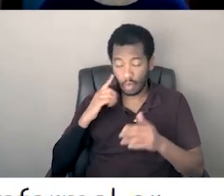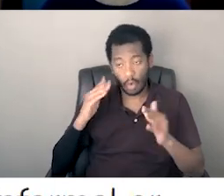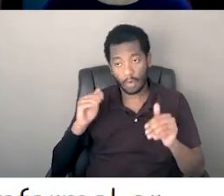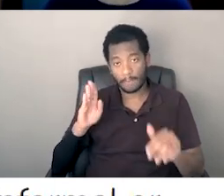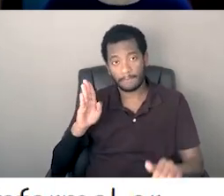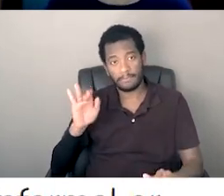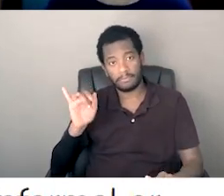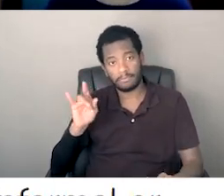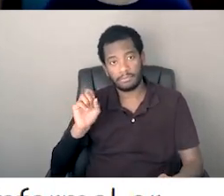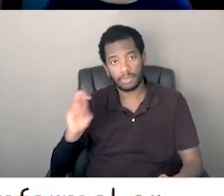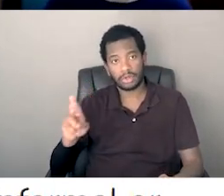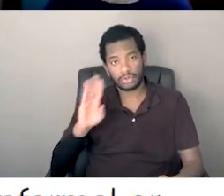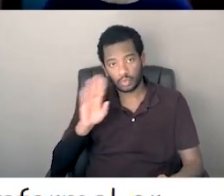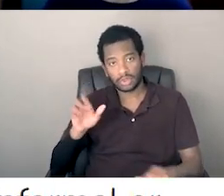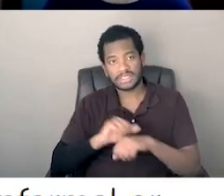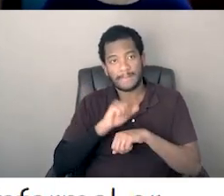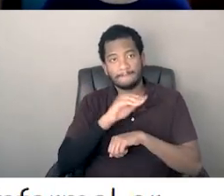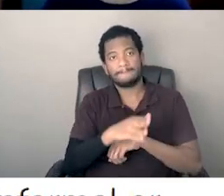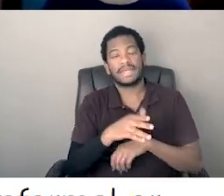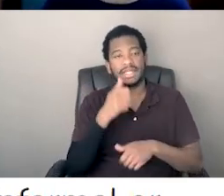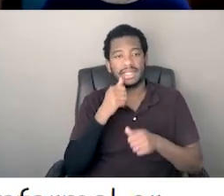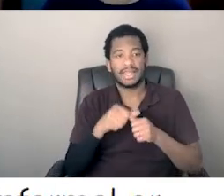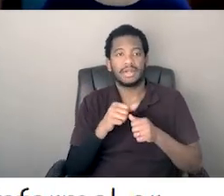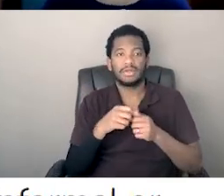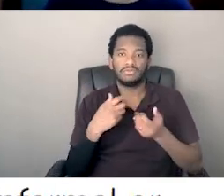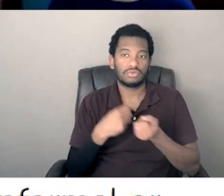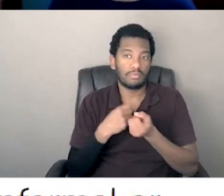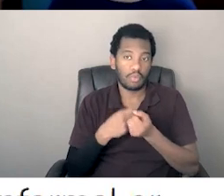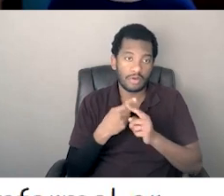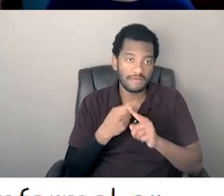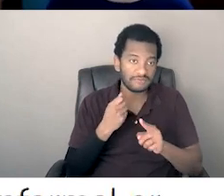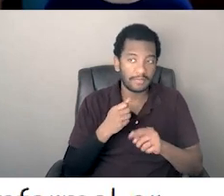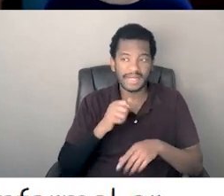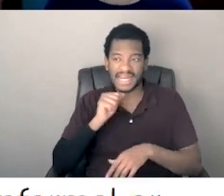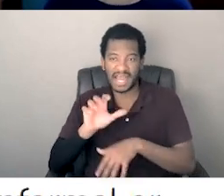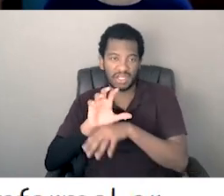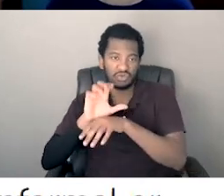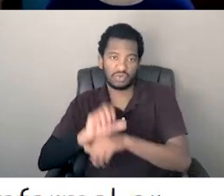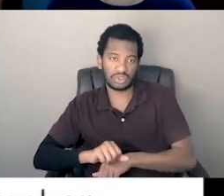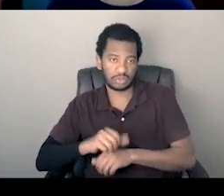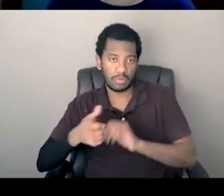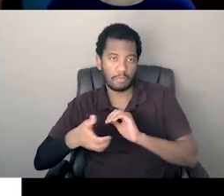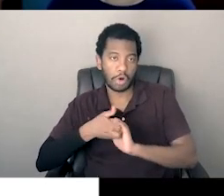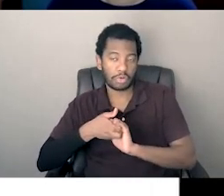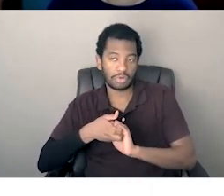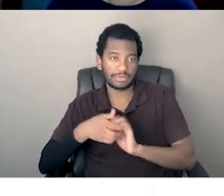or non-traditional partners, such as churches, libraries, barbershops, and places like